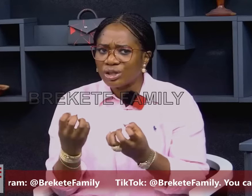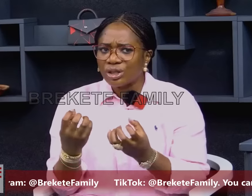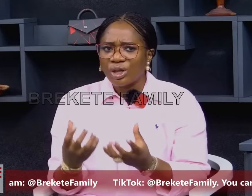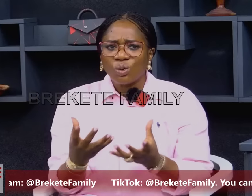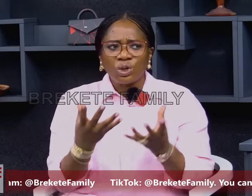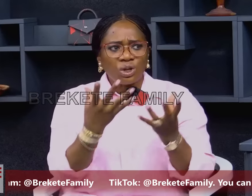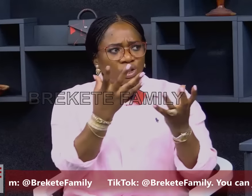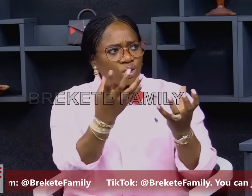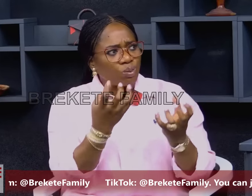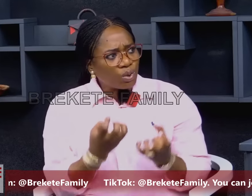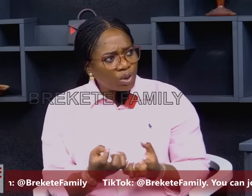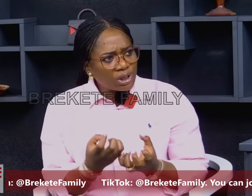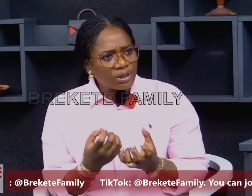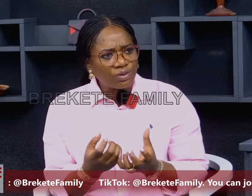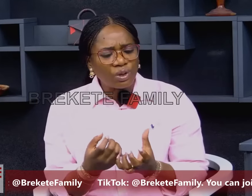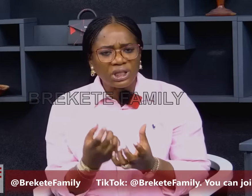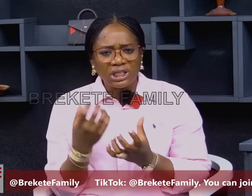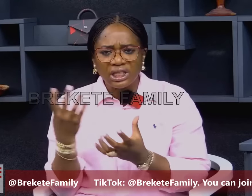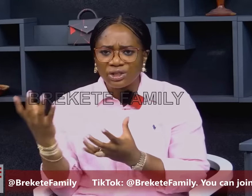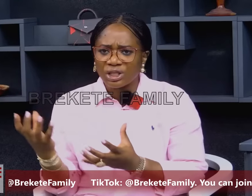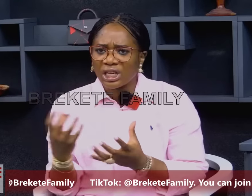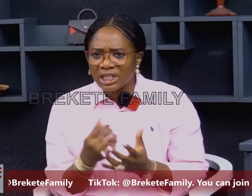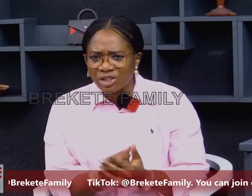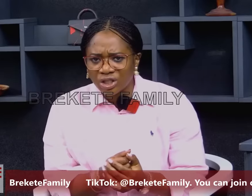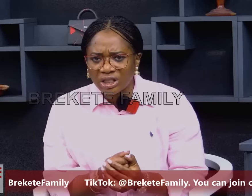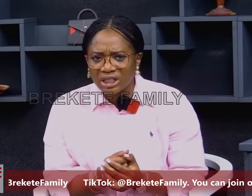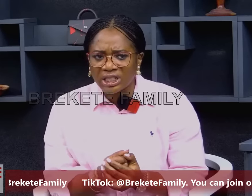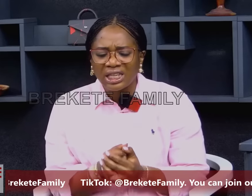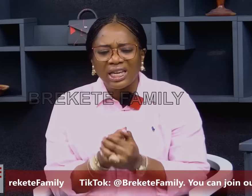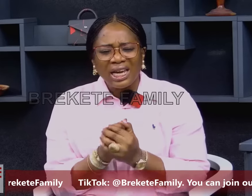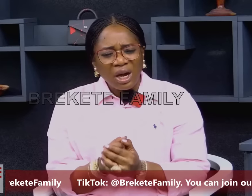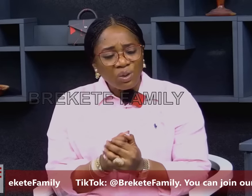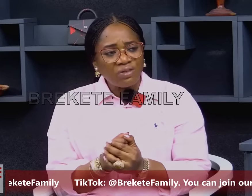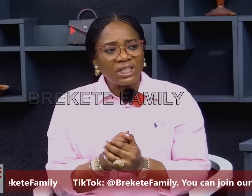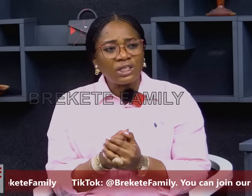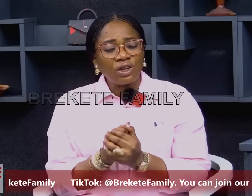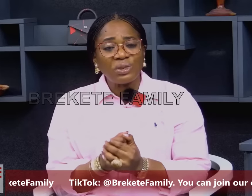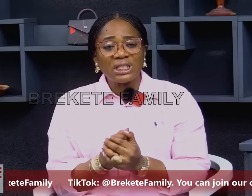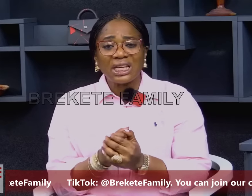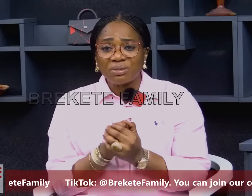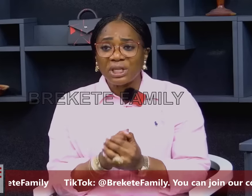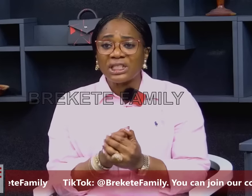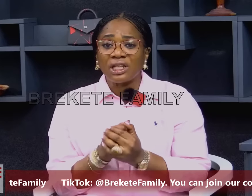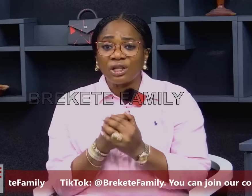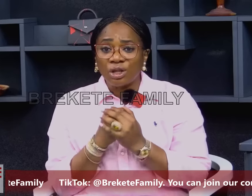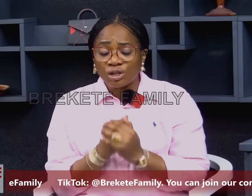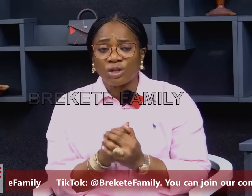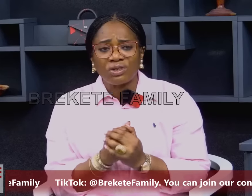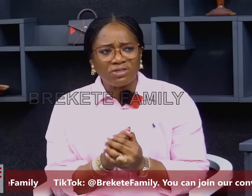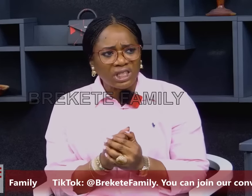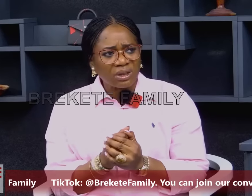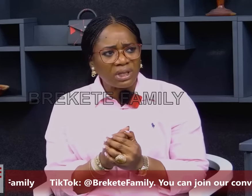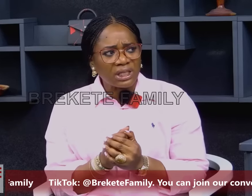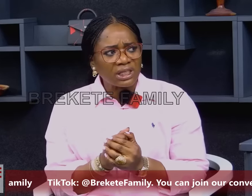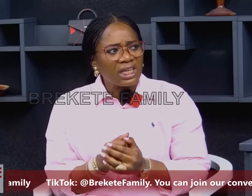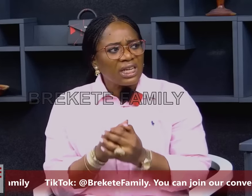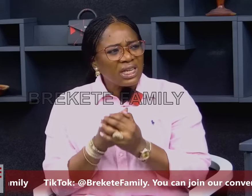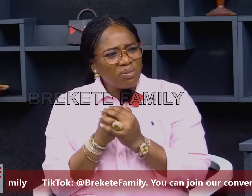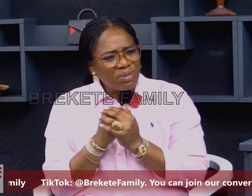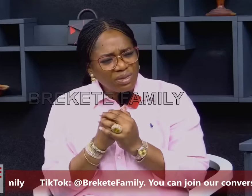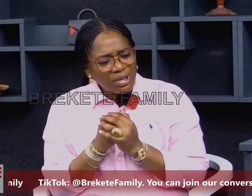donations we got support from International agencies however the government has made a lot of